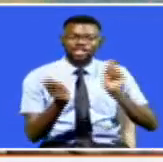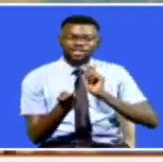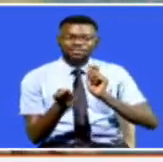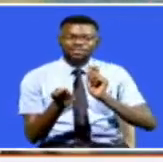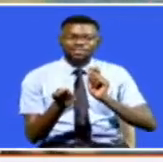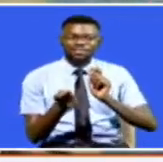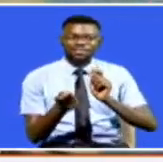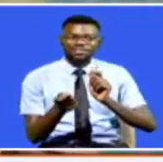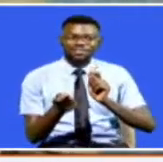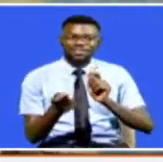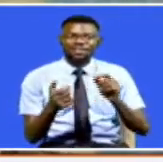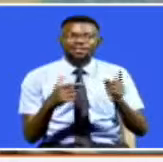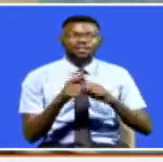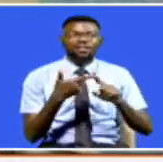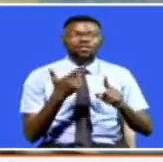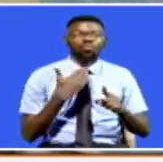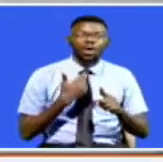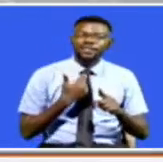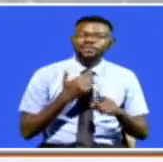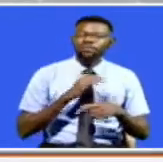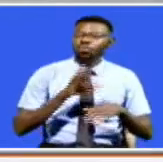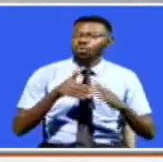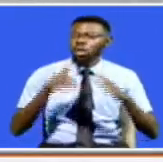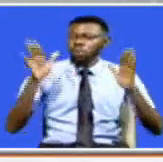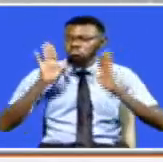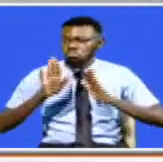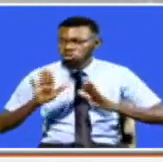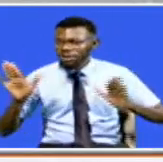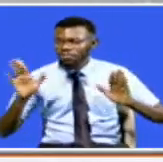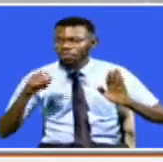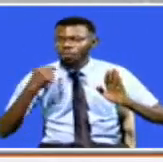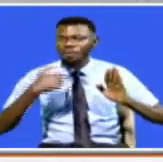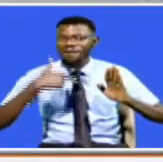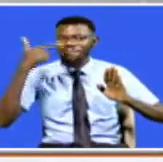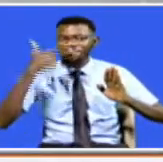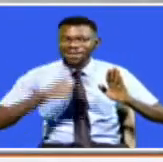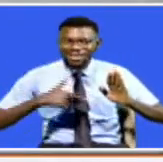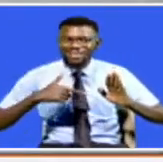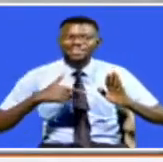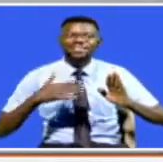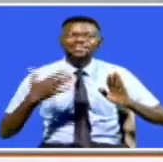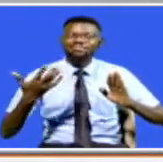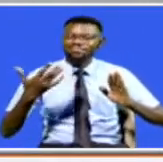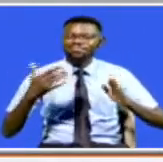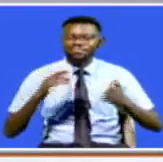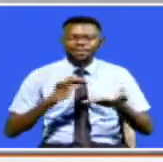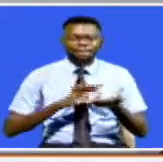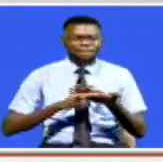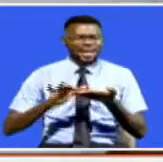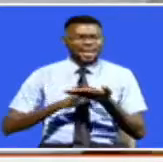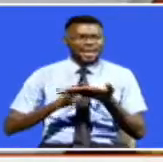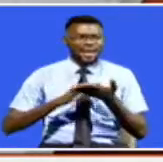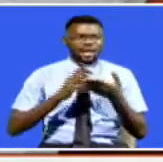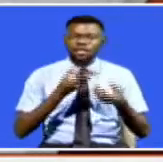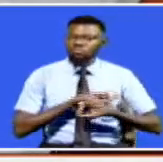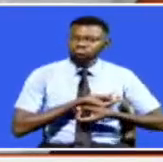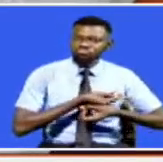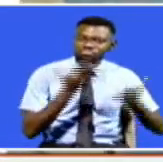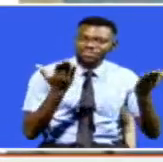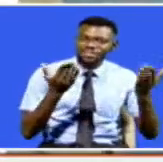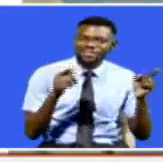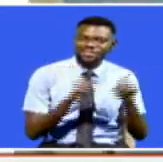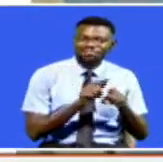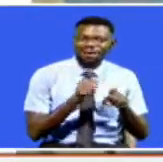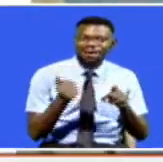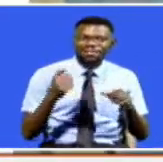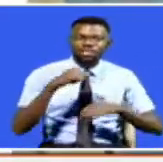region and reach all Muslims who are totally blind in this country. So we supply the same to our sister schools in